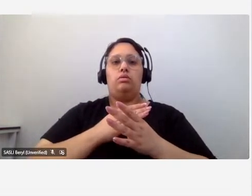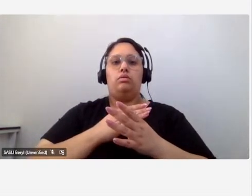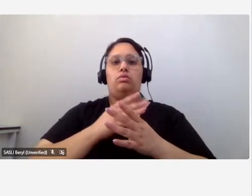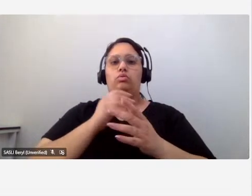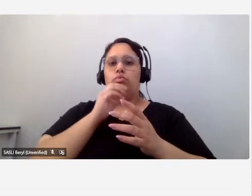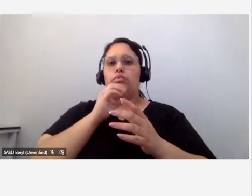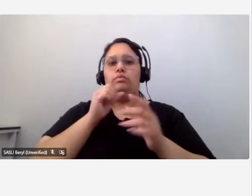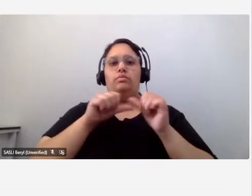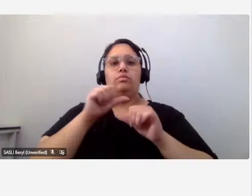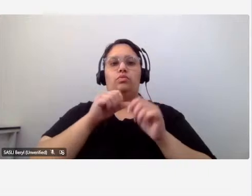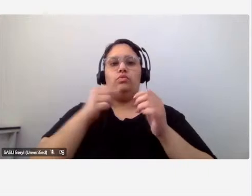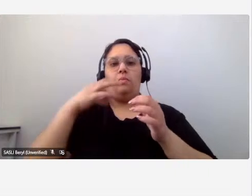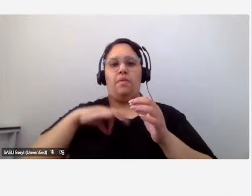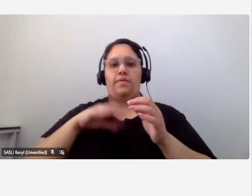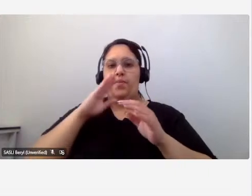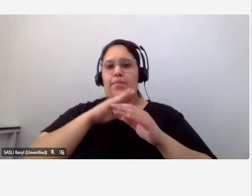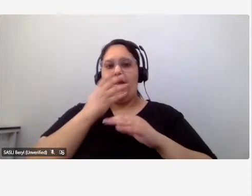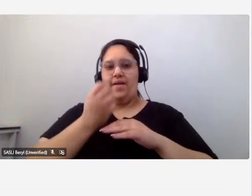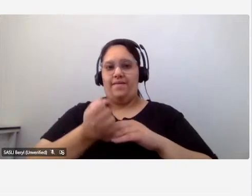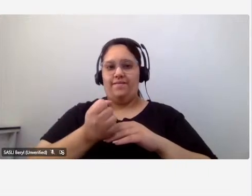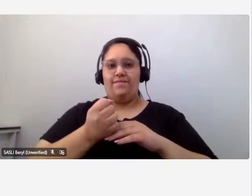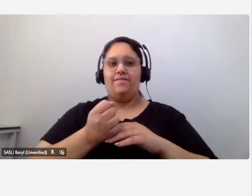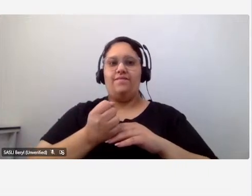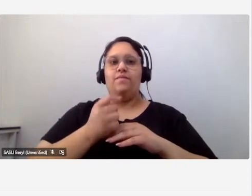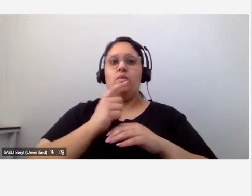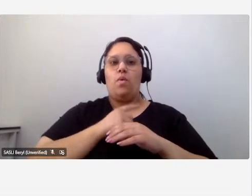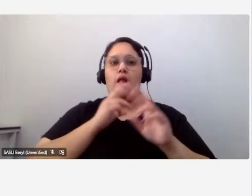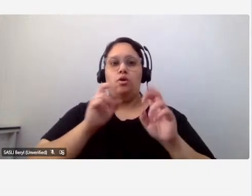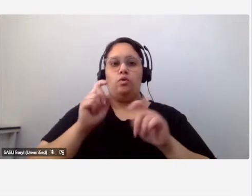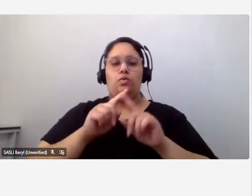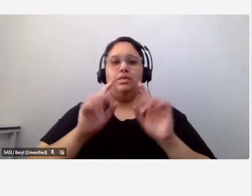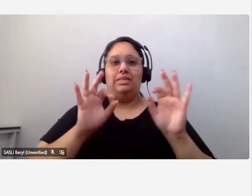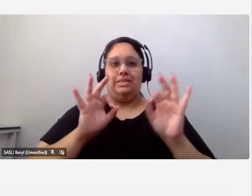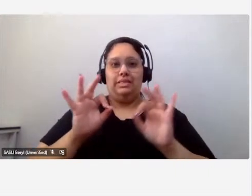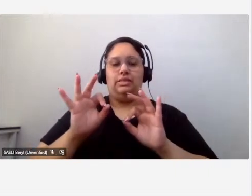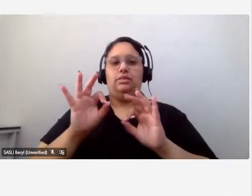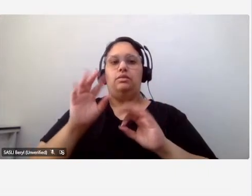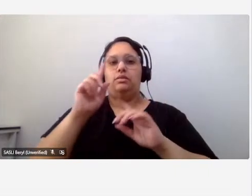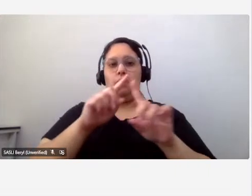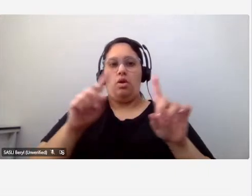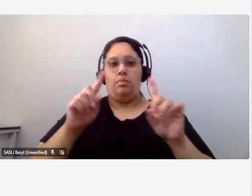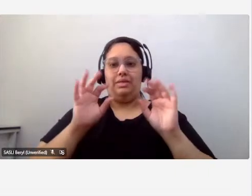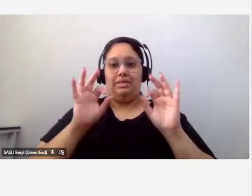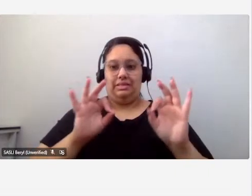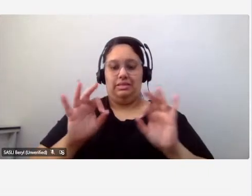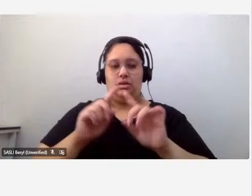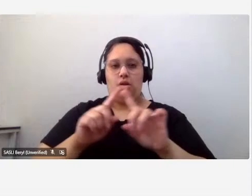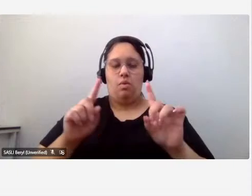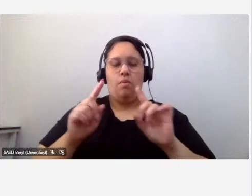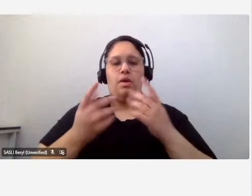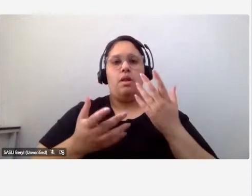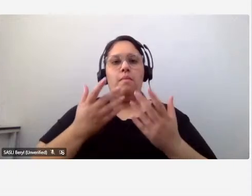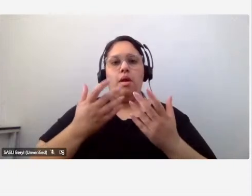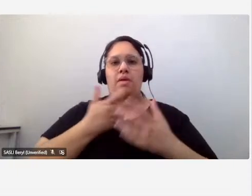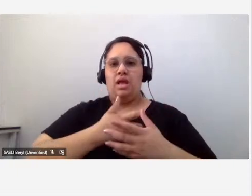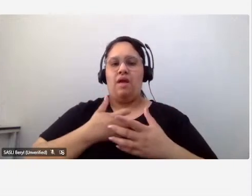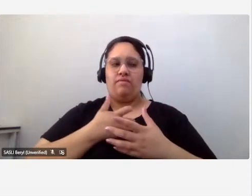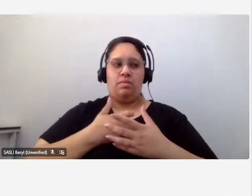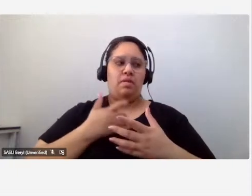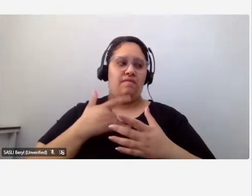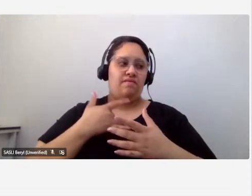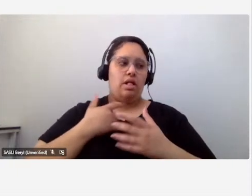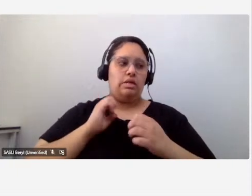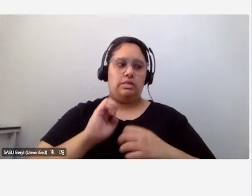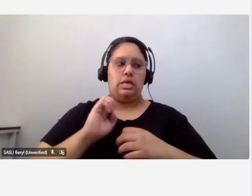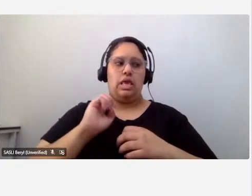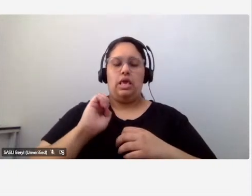benefits as workers. That's the issue. And it appears that this department may be comfortable with this